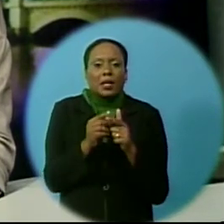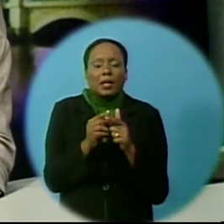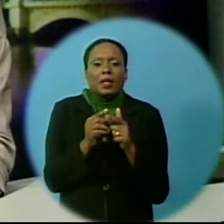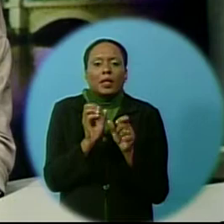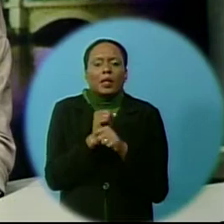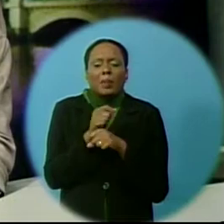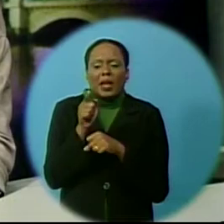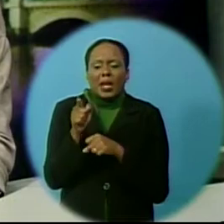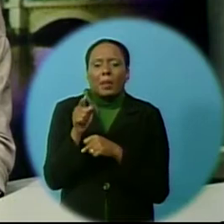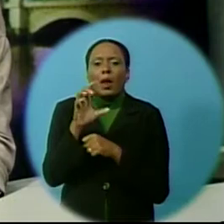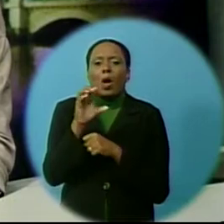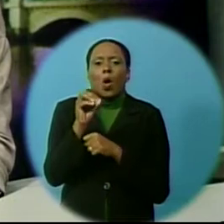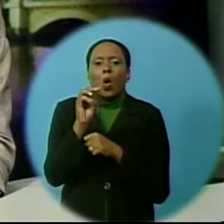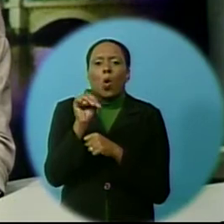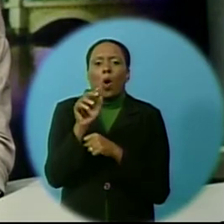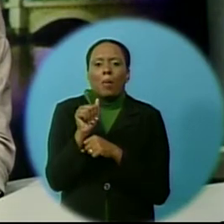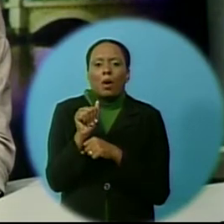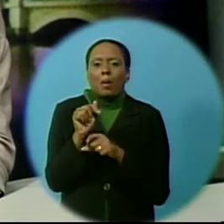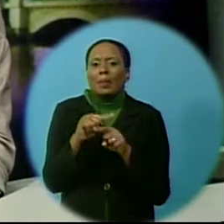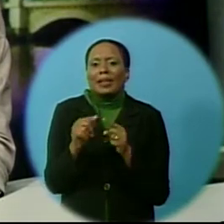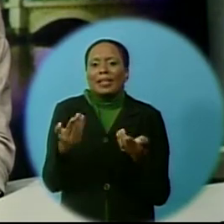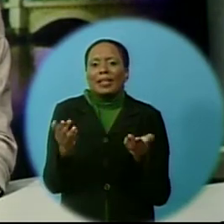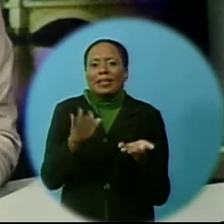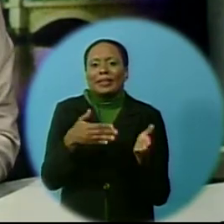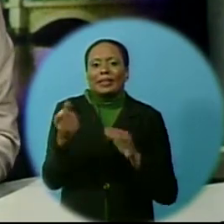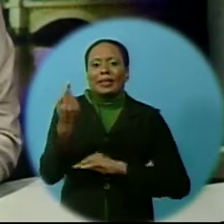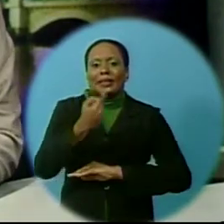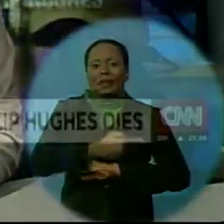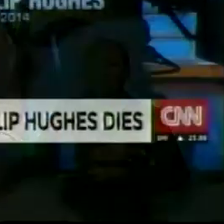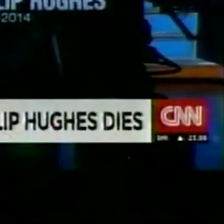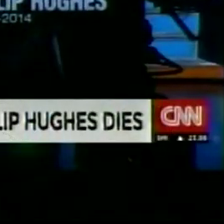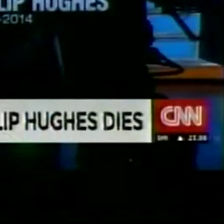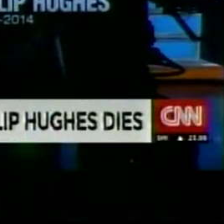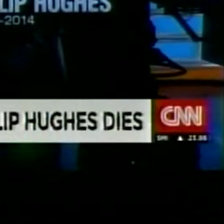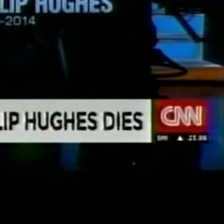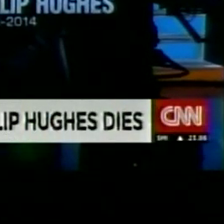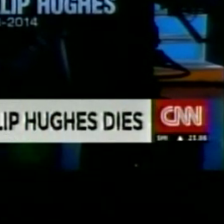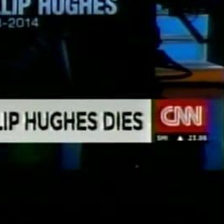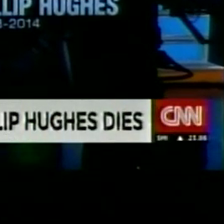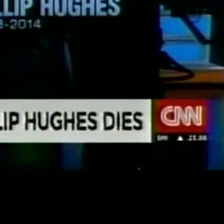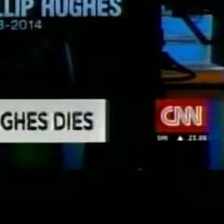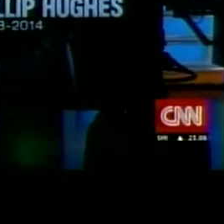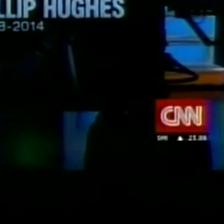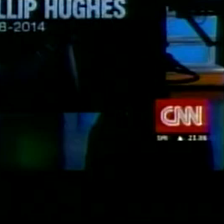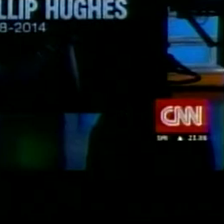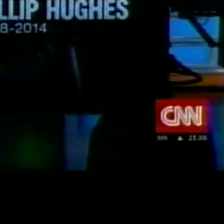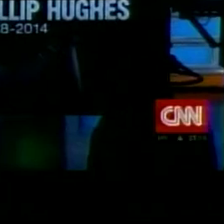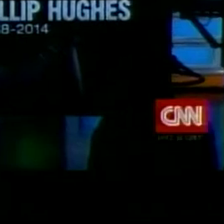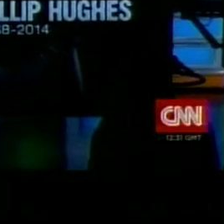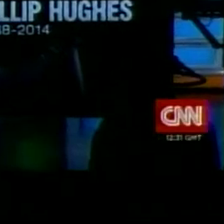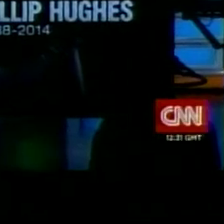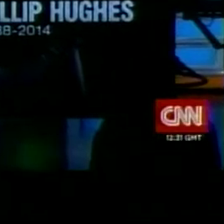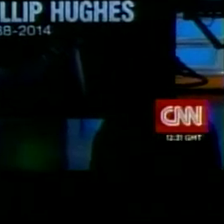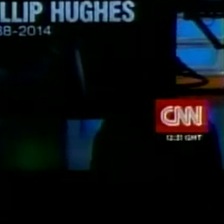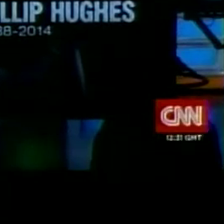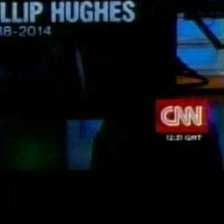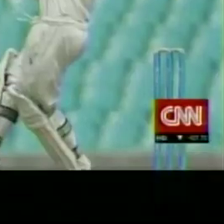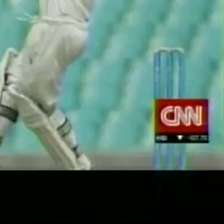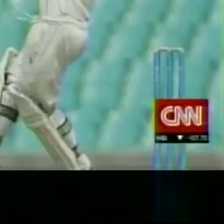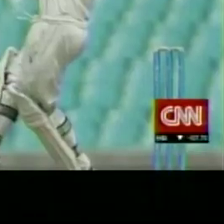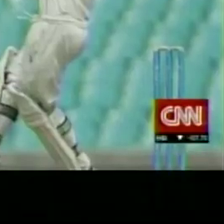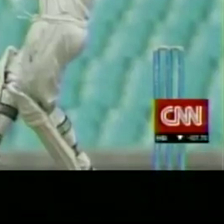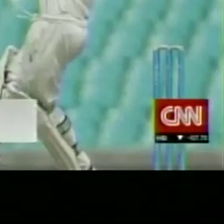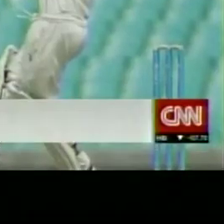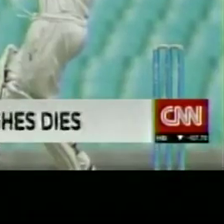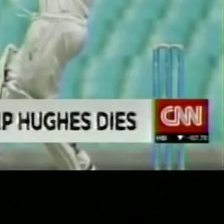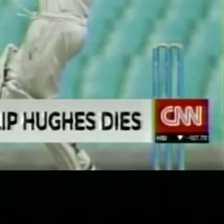was induced following surgery, but he died today. Hughes passed away despite having emergency surgery on Tuesday after being